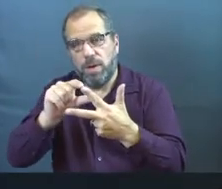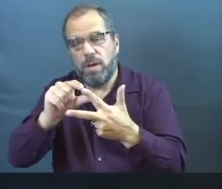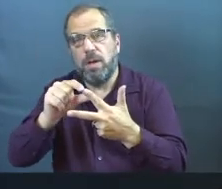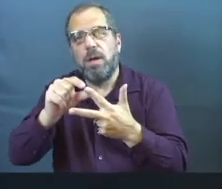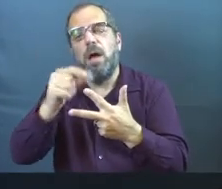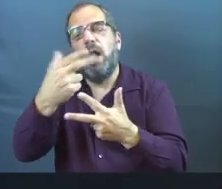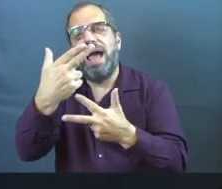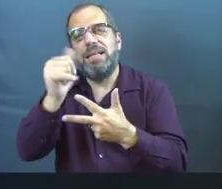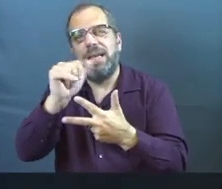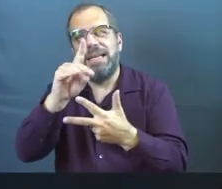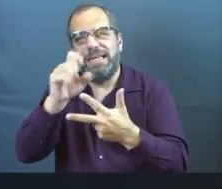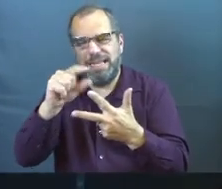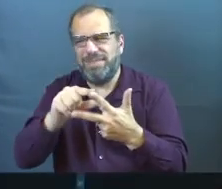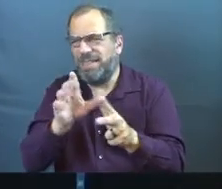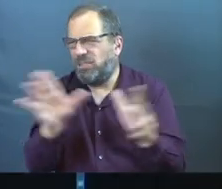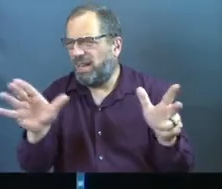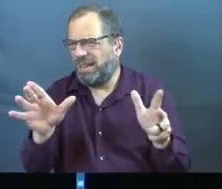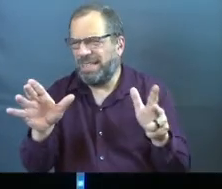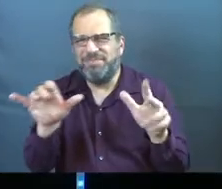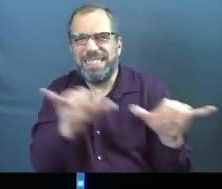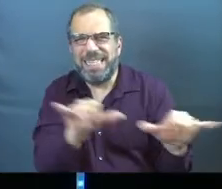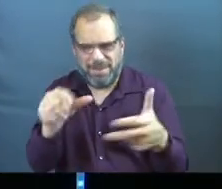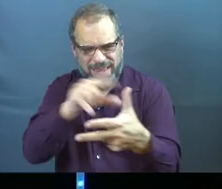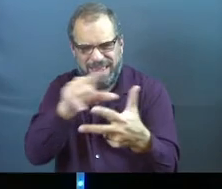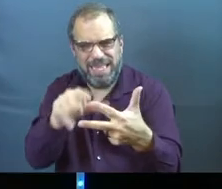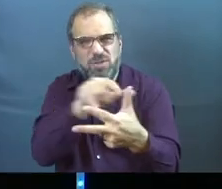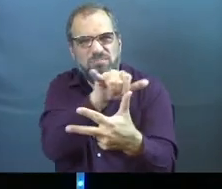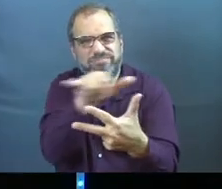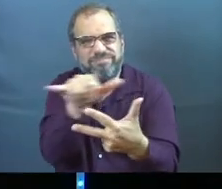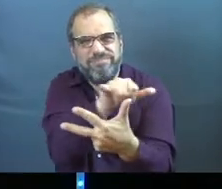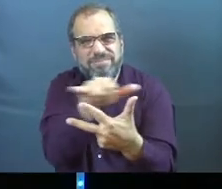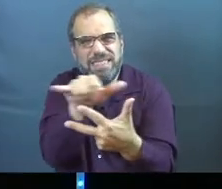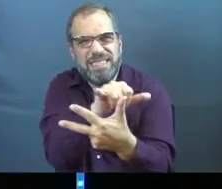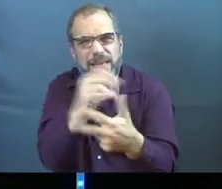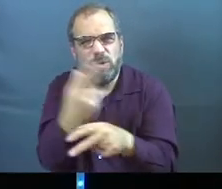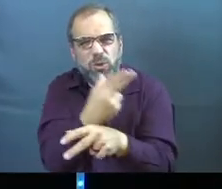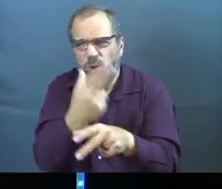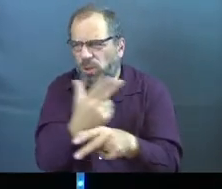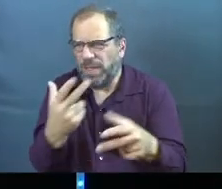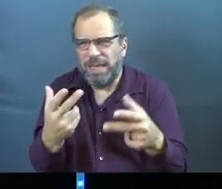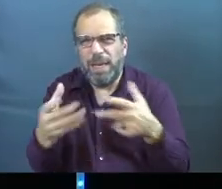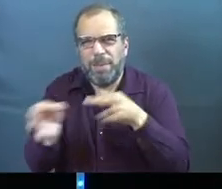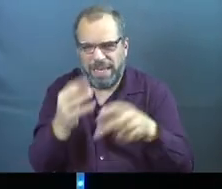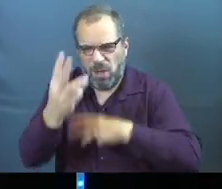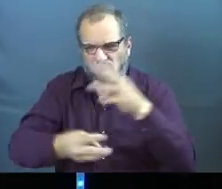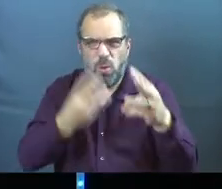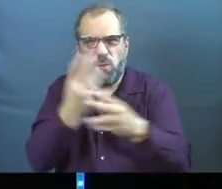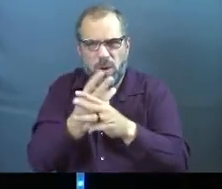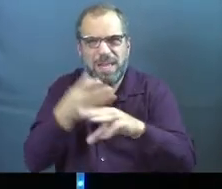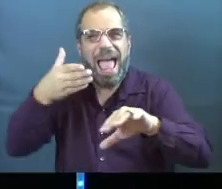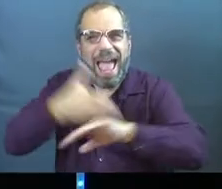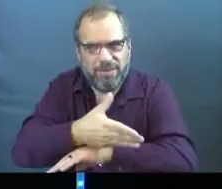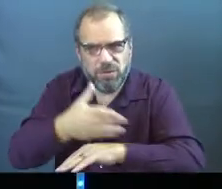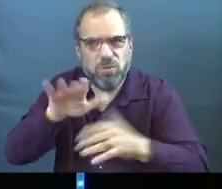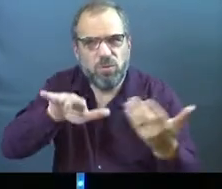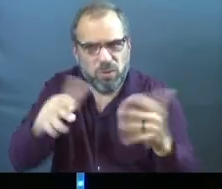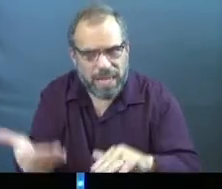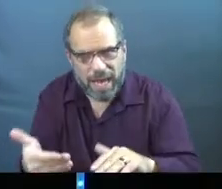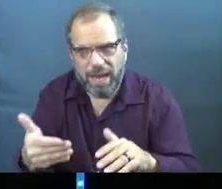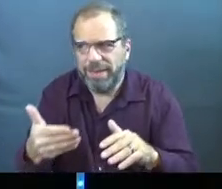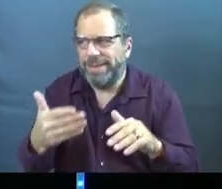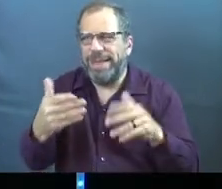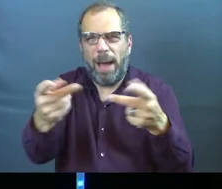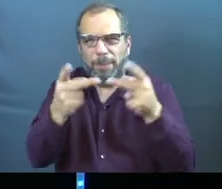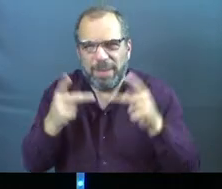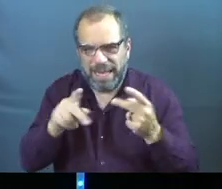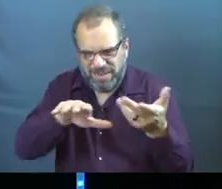Greek, and they are seen as generally similar ideas in scripture. They both are used to describe the world beyond, right? They both are used to